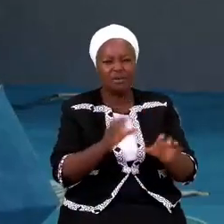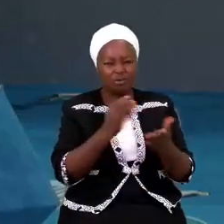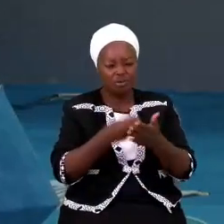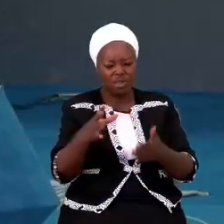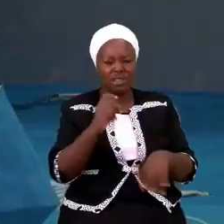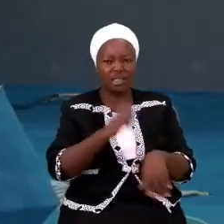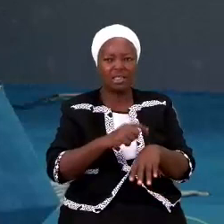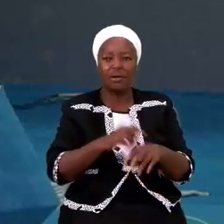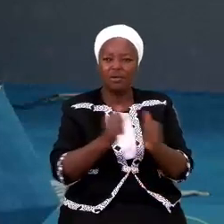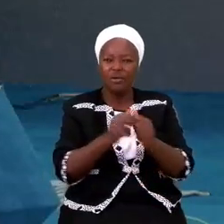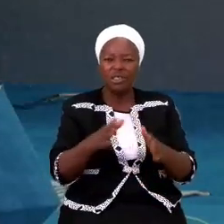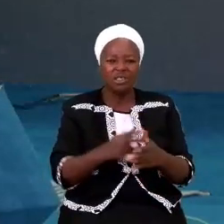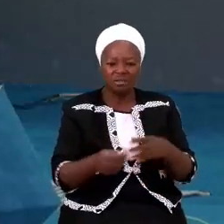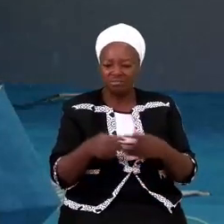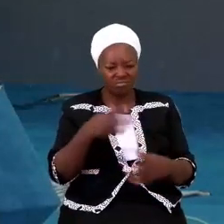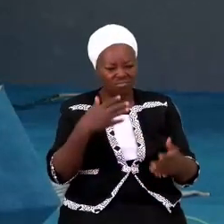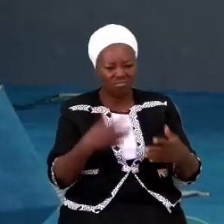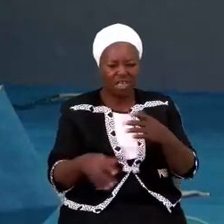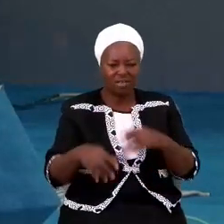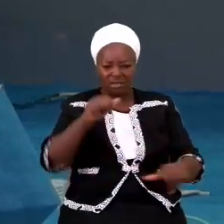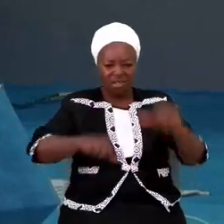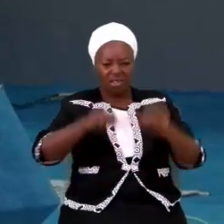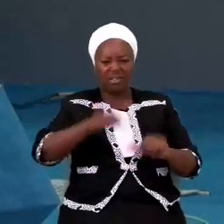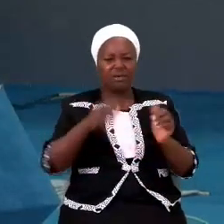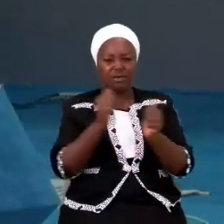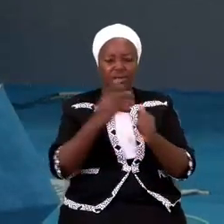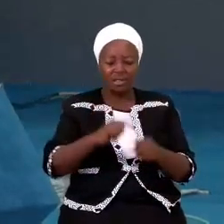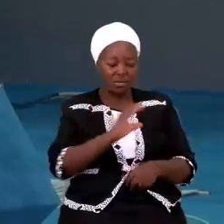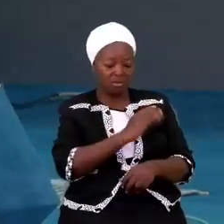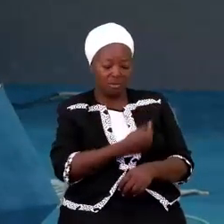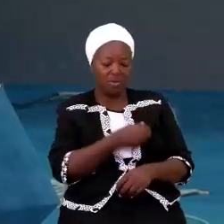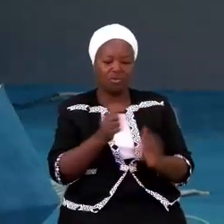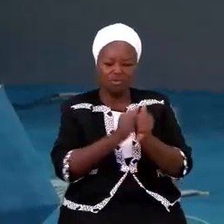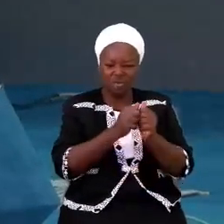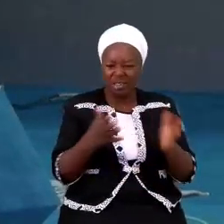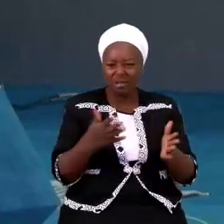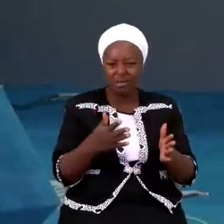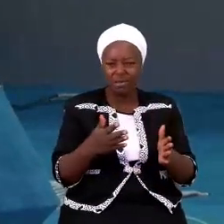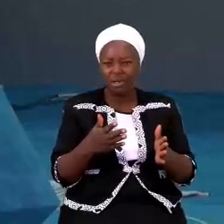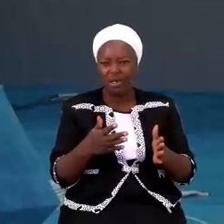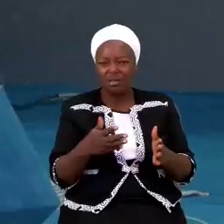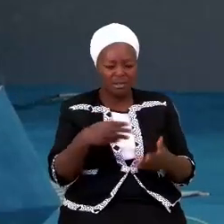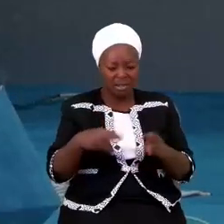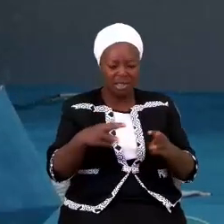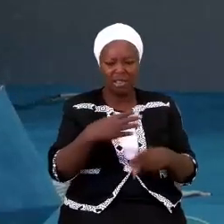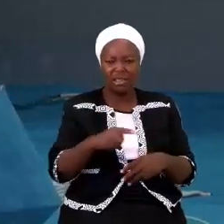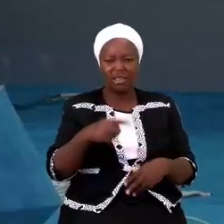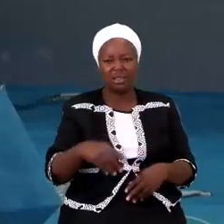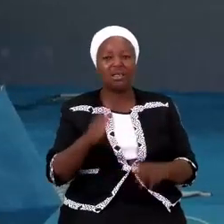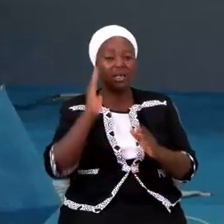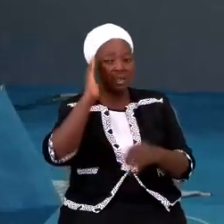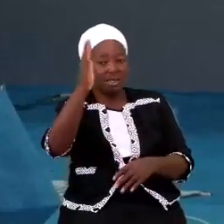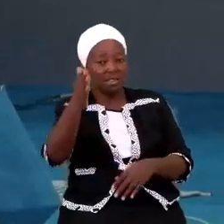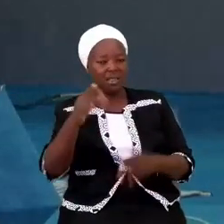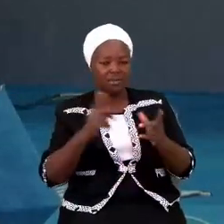his destiny, he arose and he came to his father. But when he was yet a